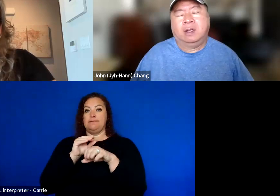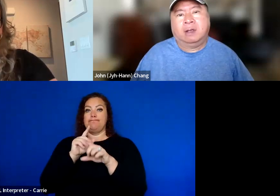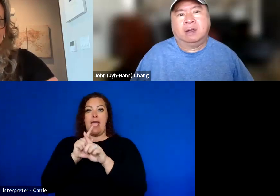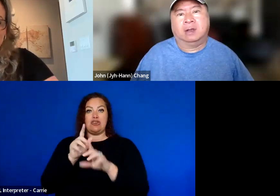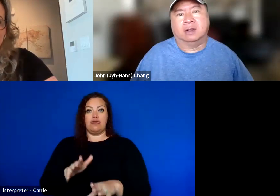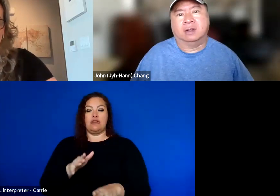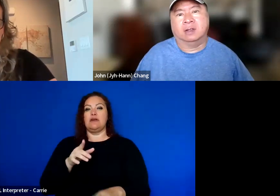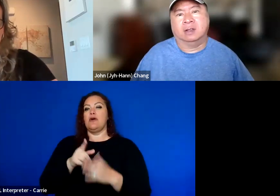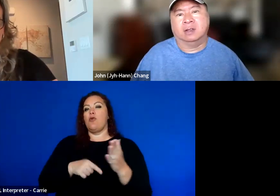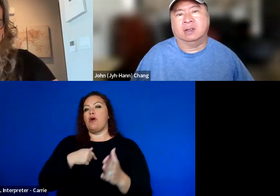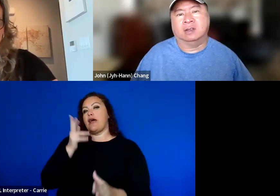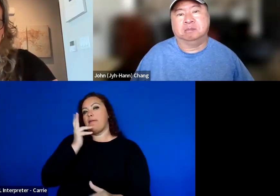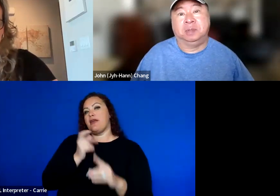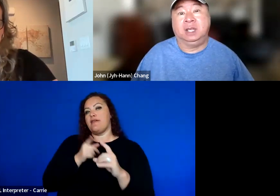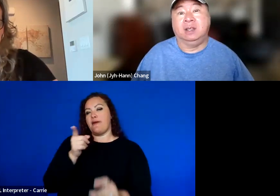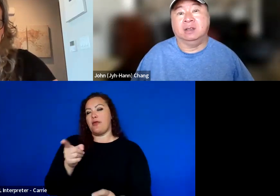one,